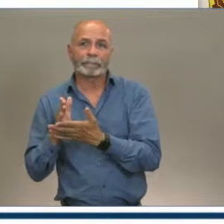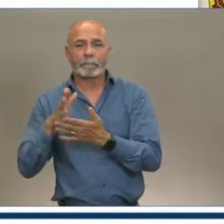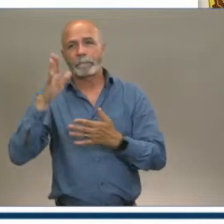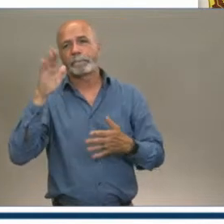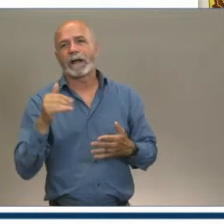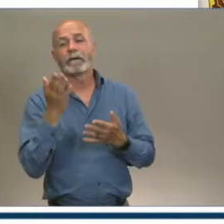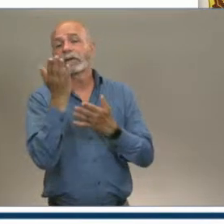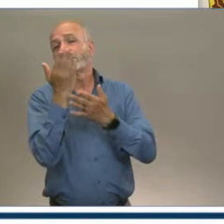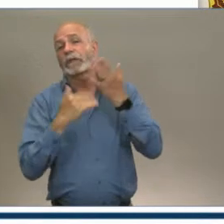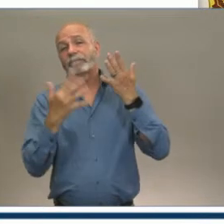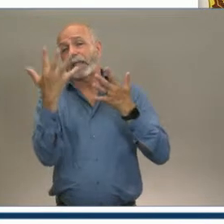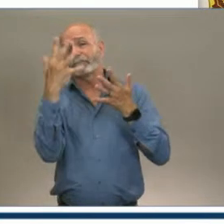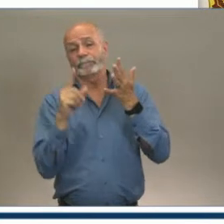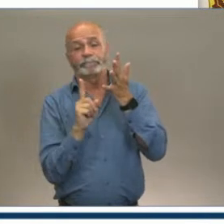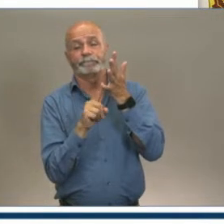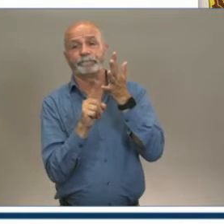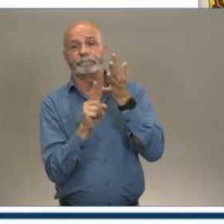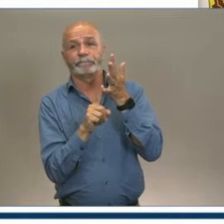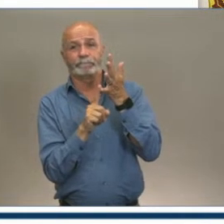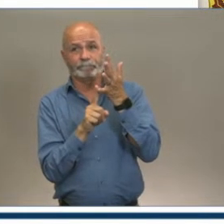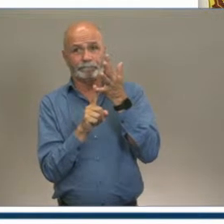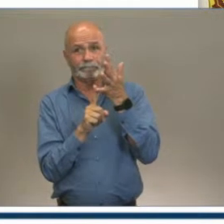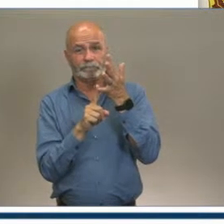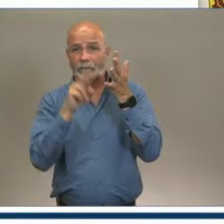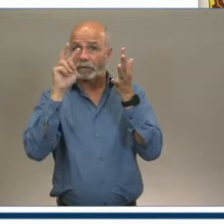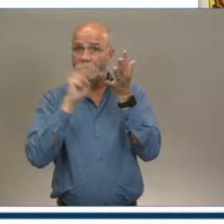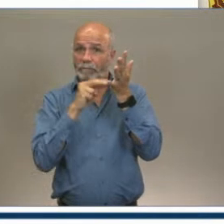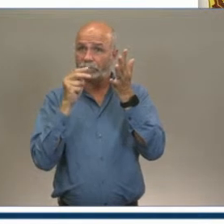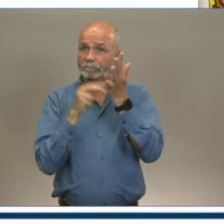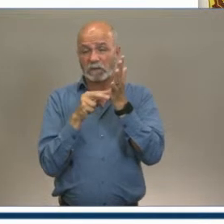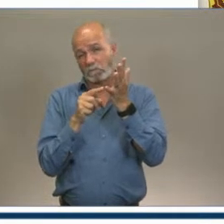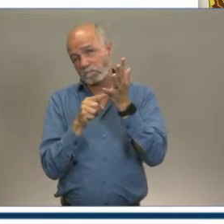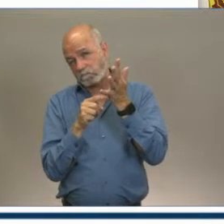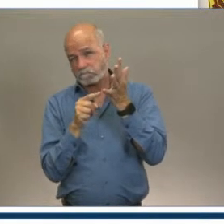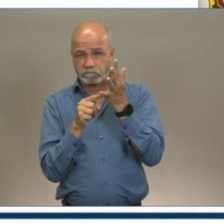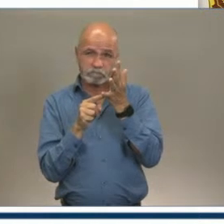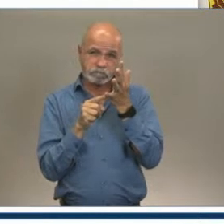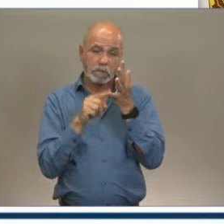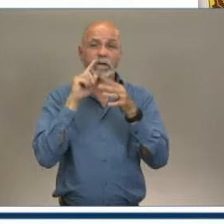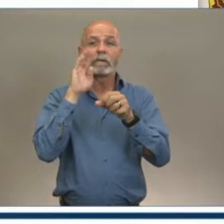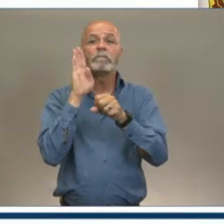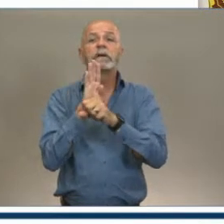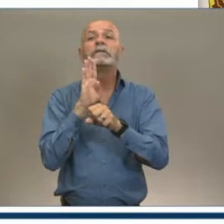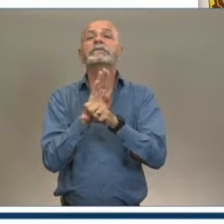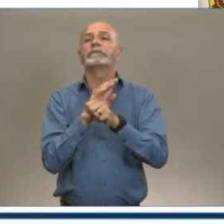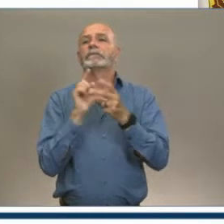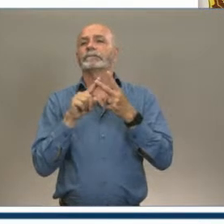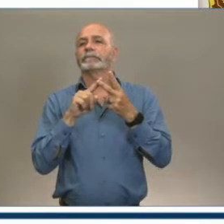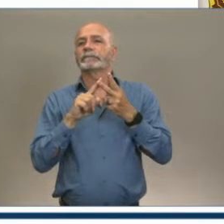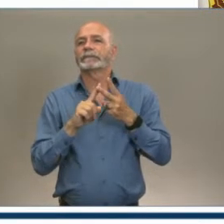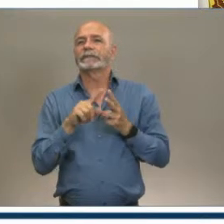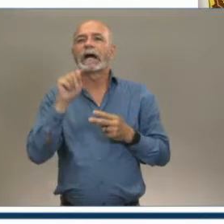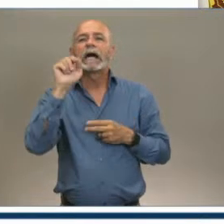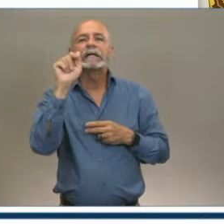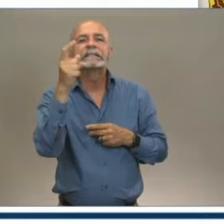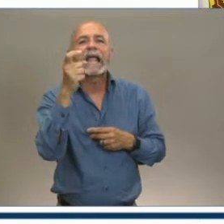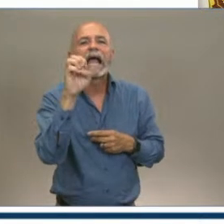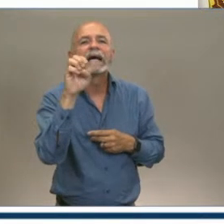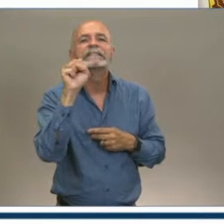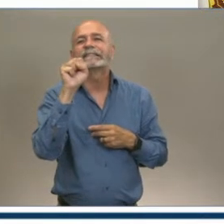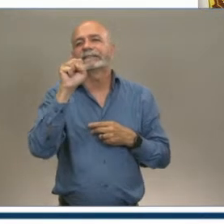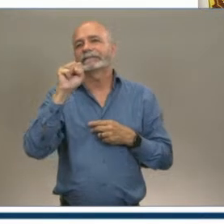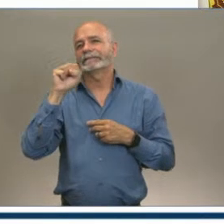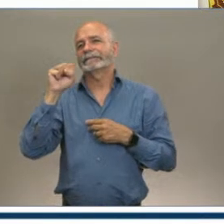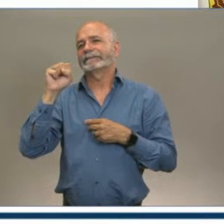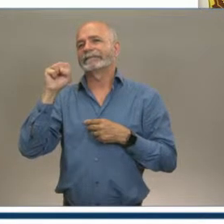that also does end some other protections for renters, for businesses with taxes. Is there any thought to extending some of